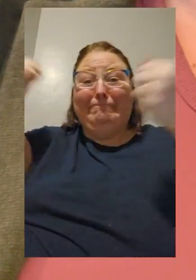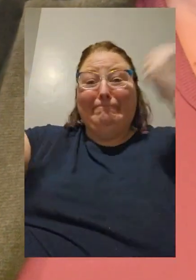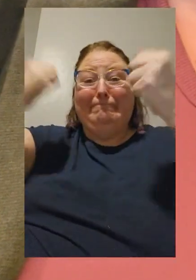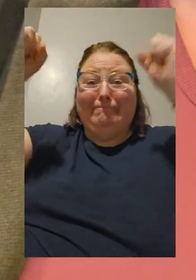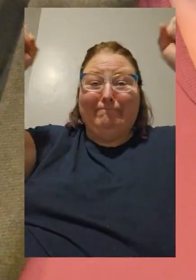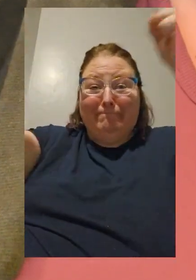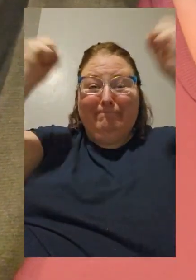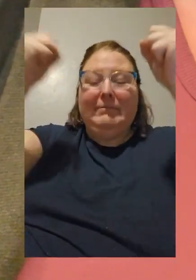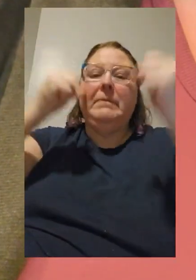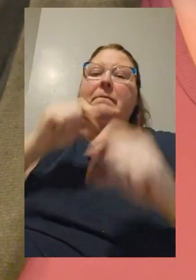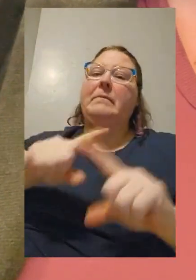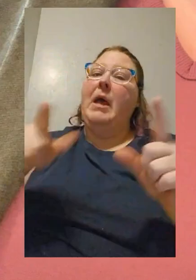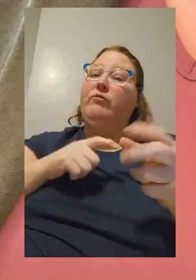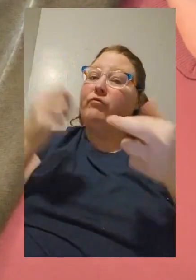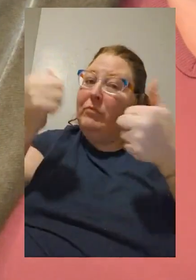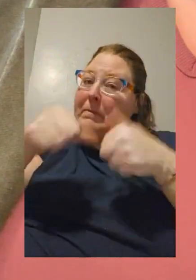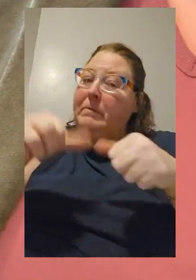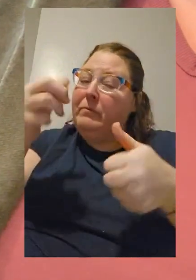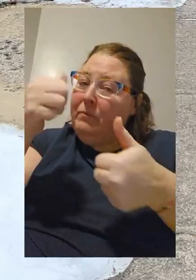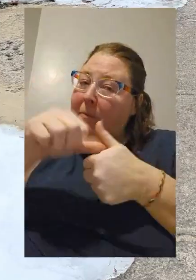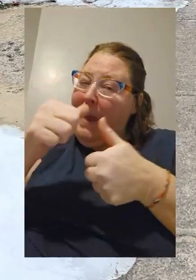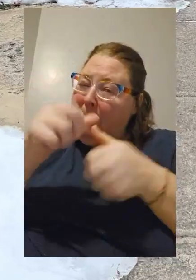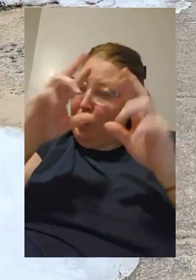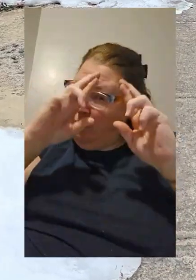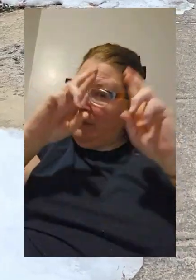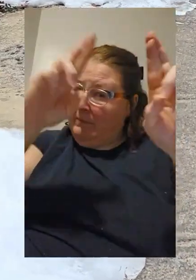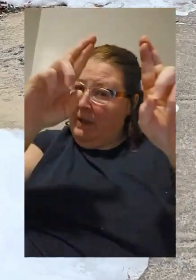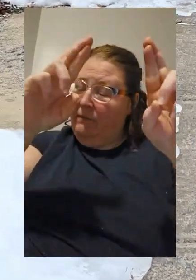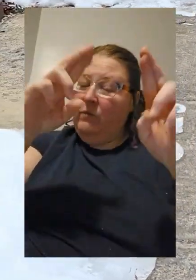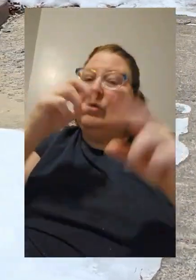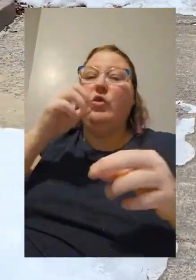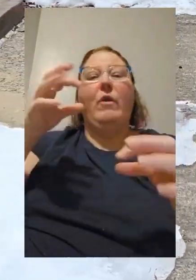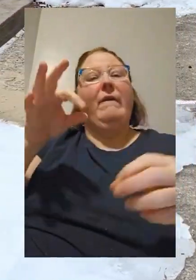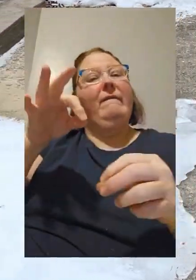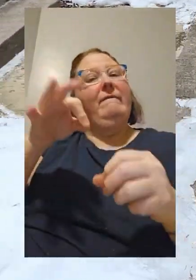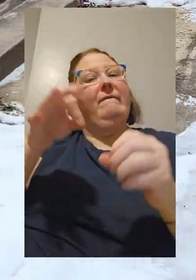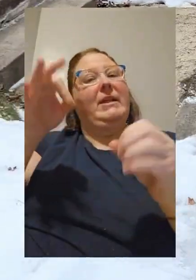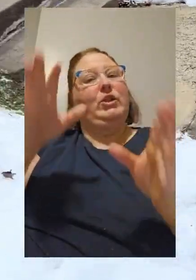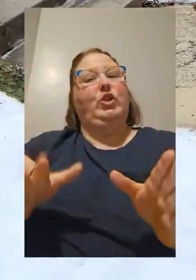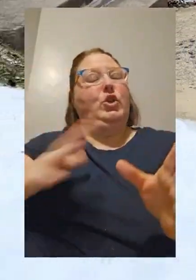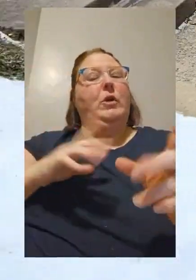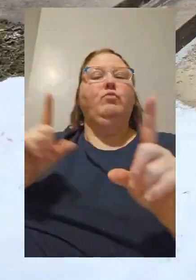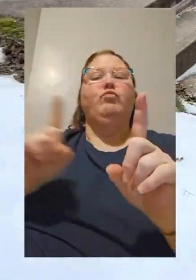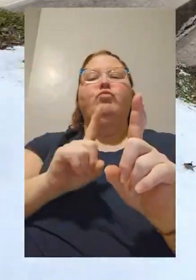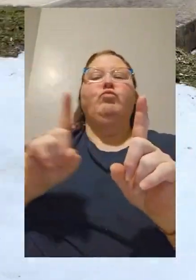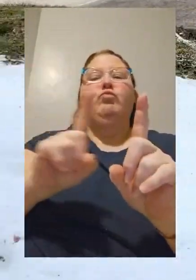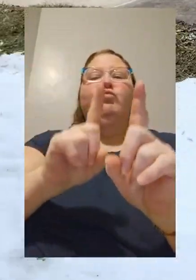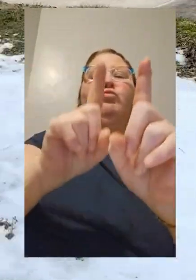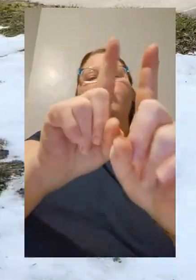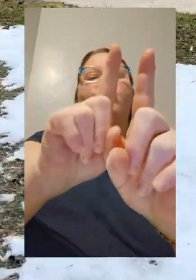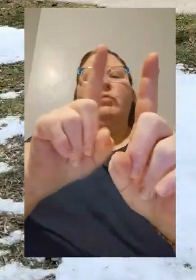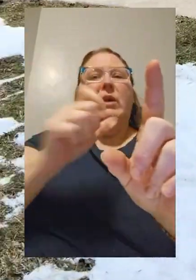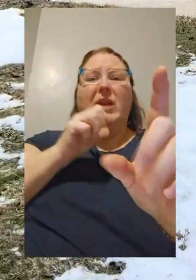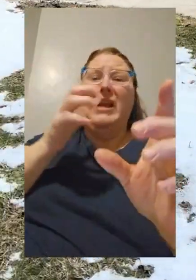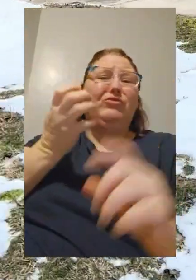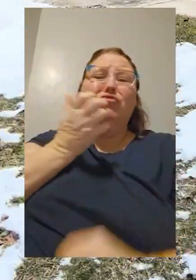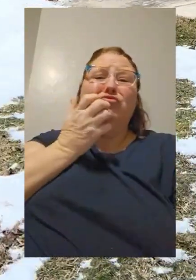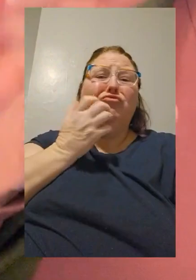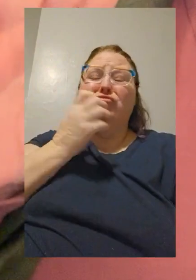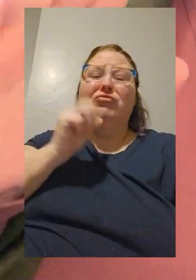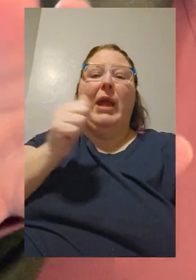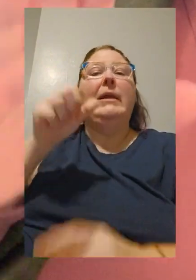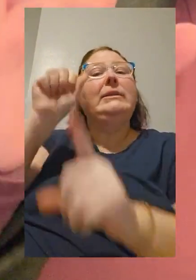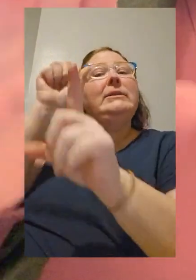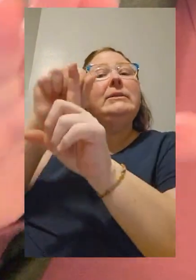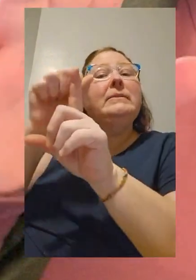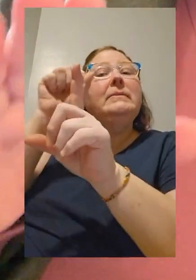each other on when you get a signature. Be respectful. You're a visitor at someone's home, so make sure you take the long way and don't cut over the grass. You're